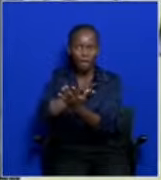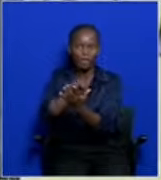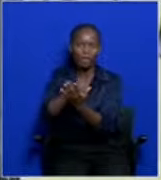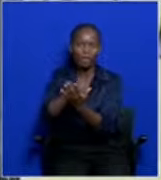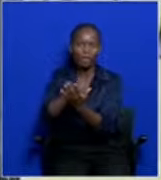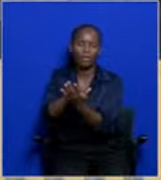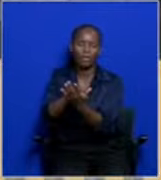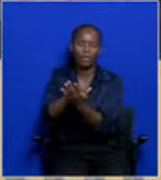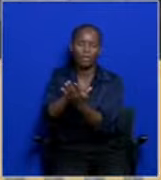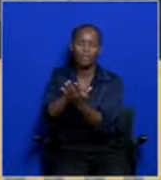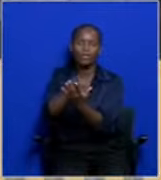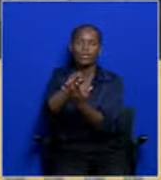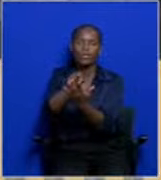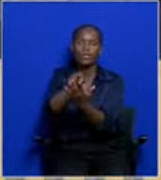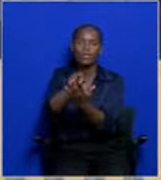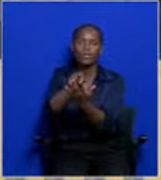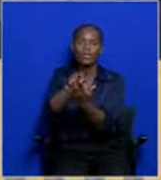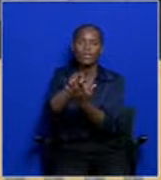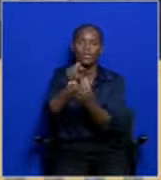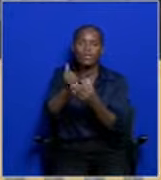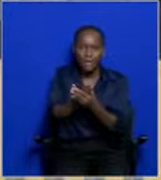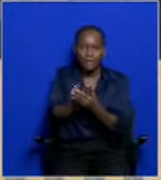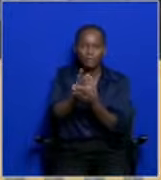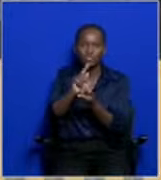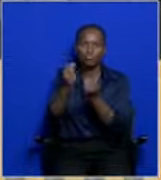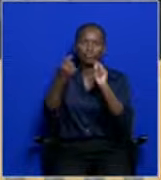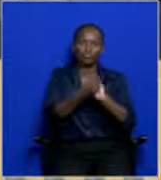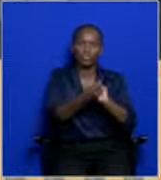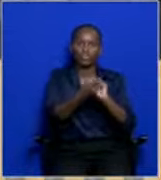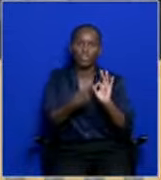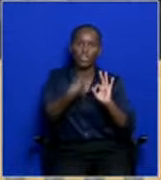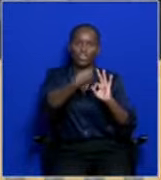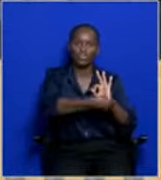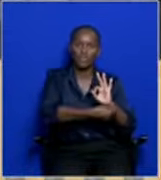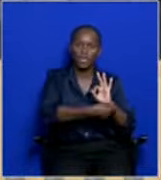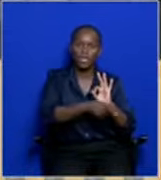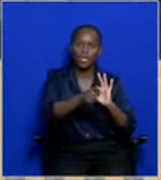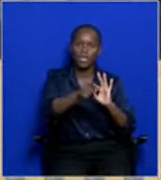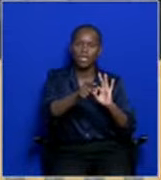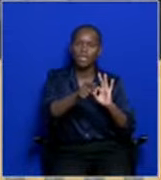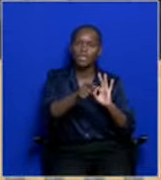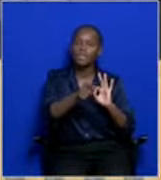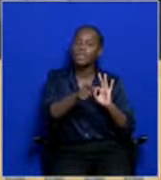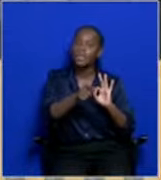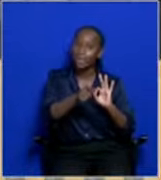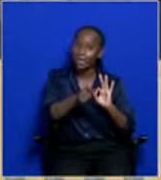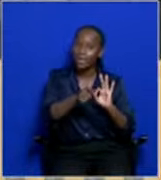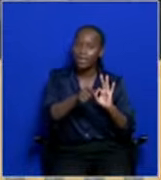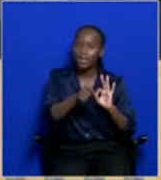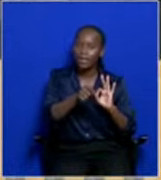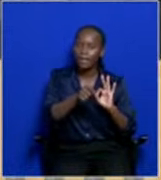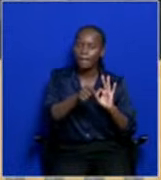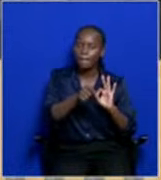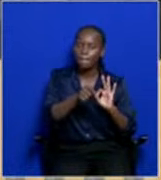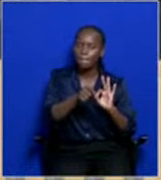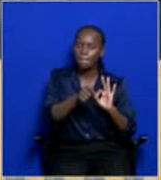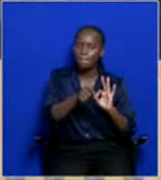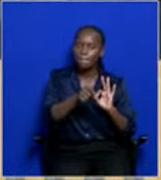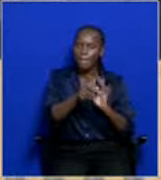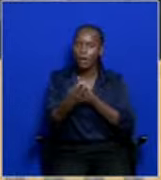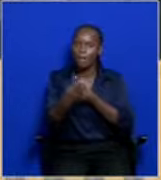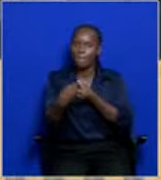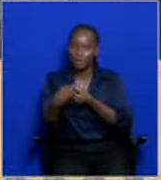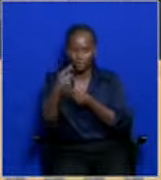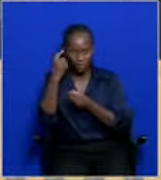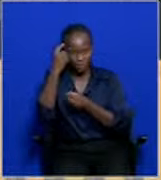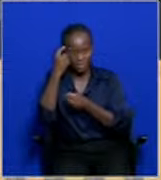3 sentence of duty on, duty off. Now it is part of the suspect, so I must get